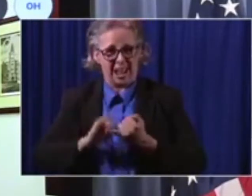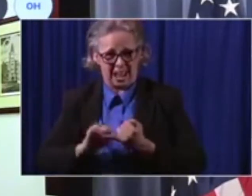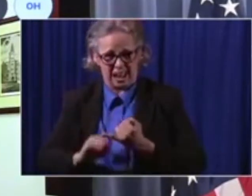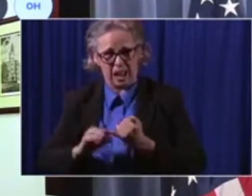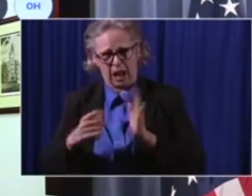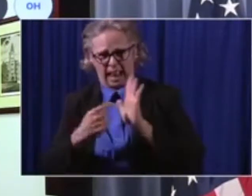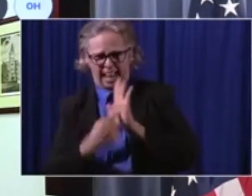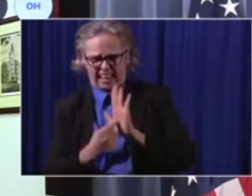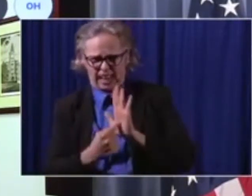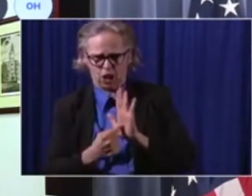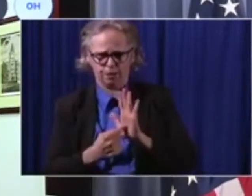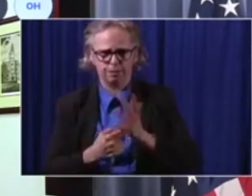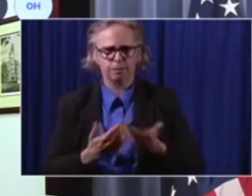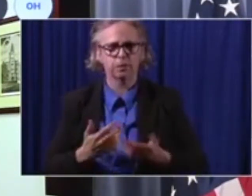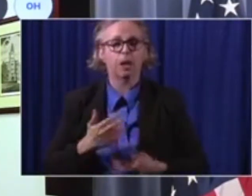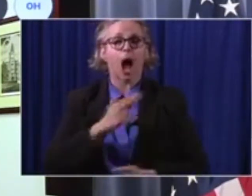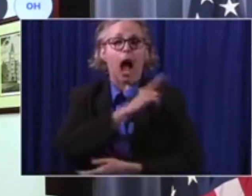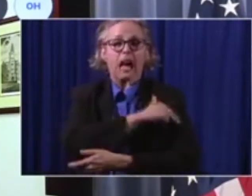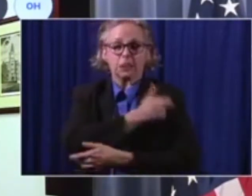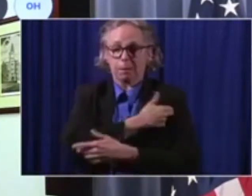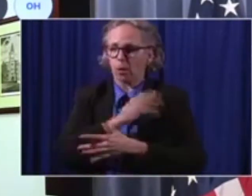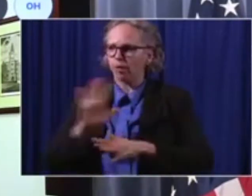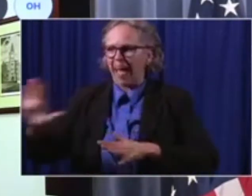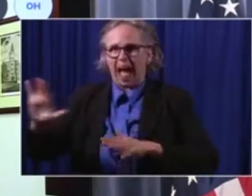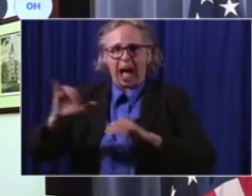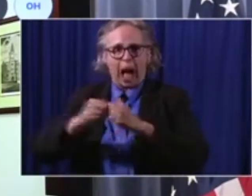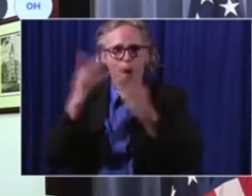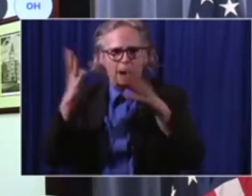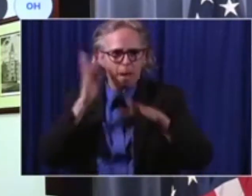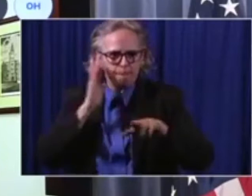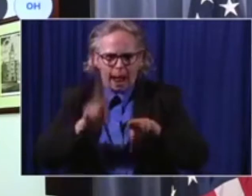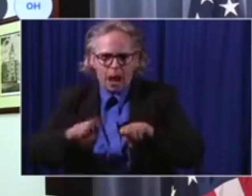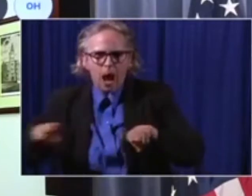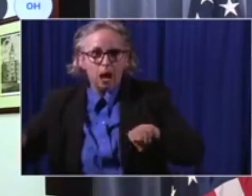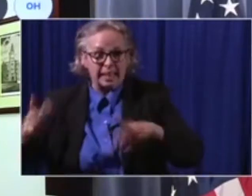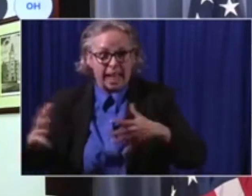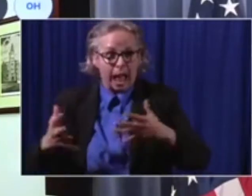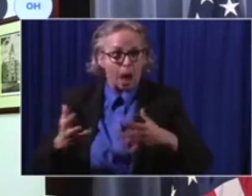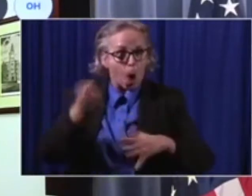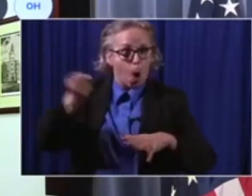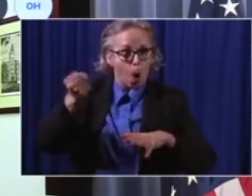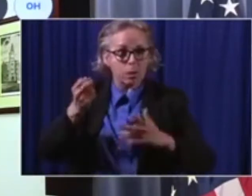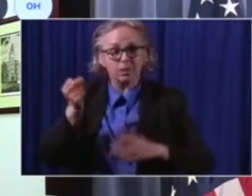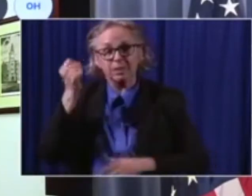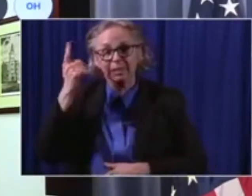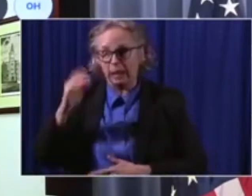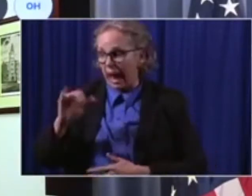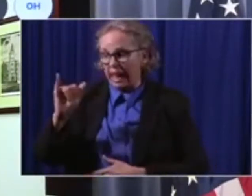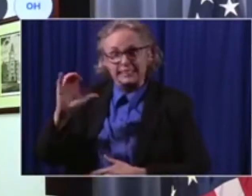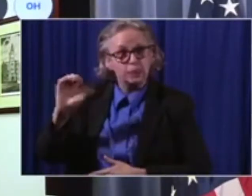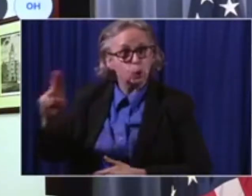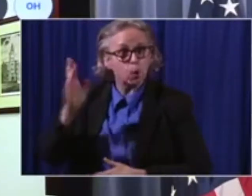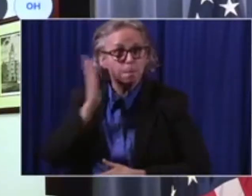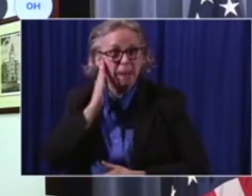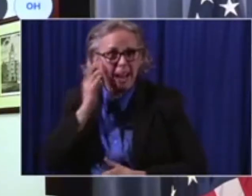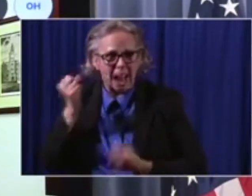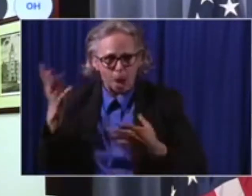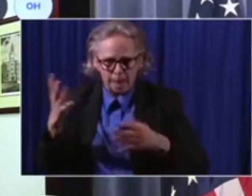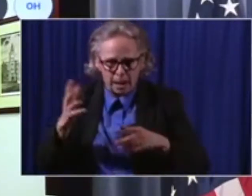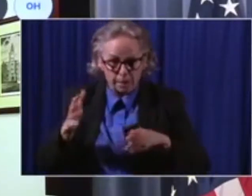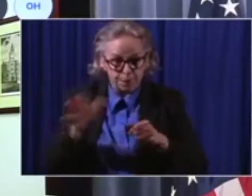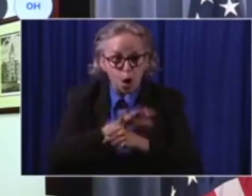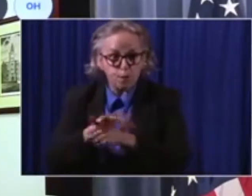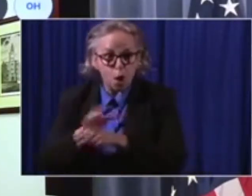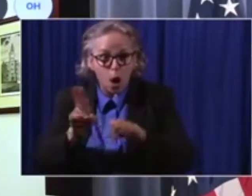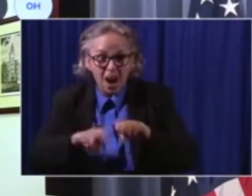hospital capacity. It is about how many ICU beds are filled in an entire region. So for those who aren't familiar, the